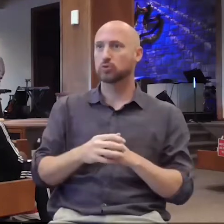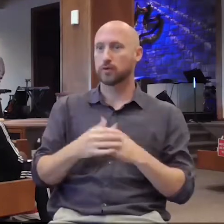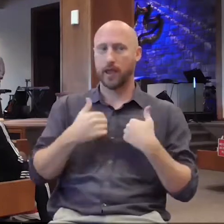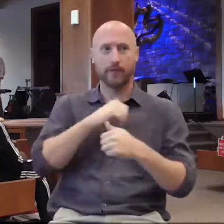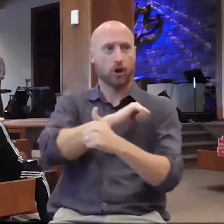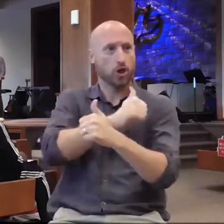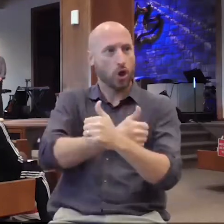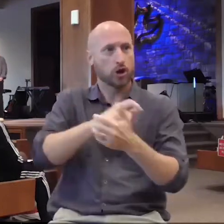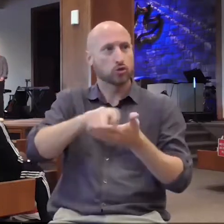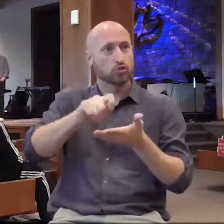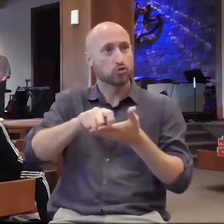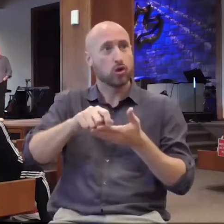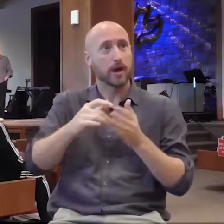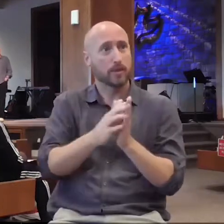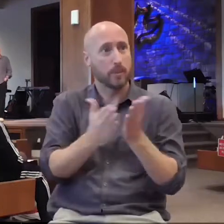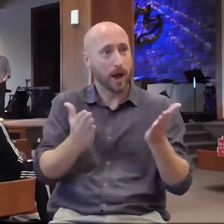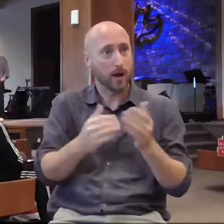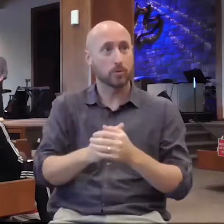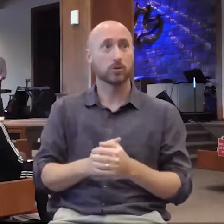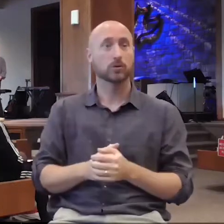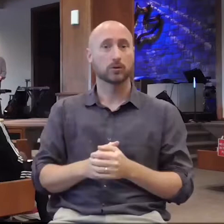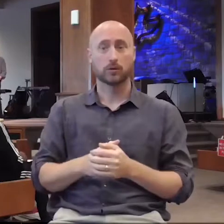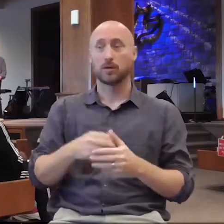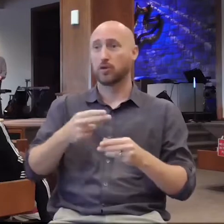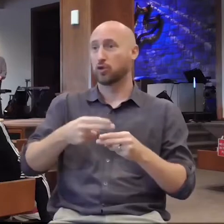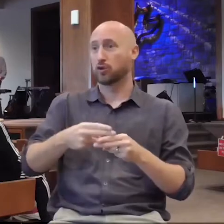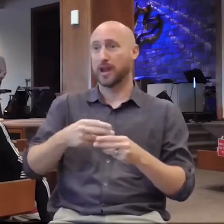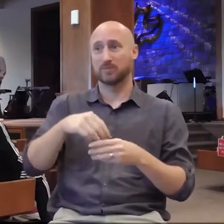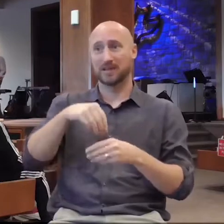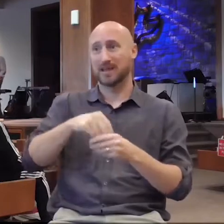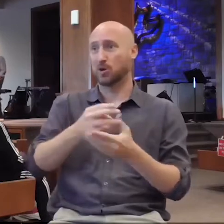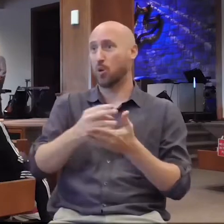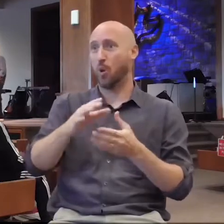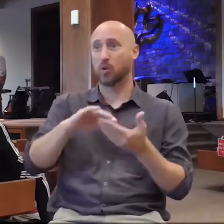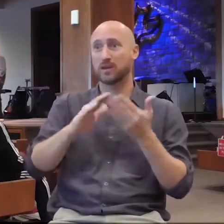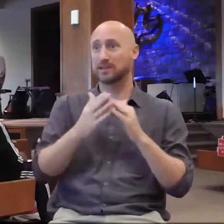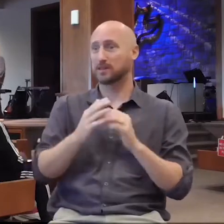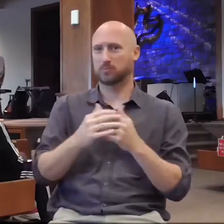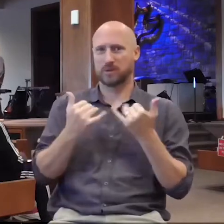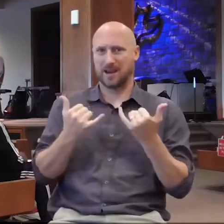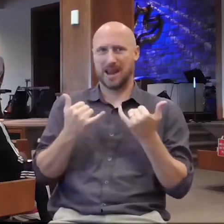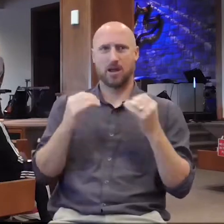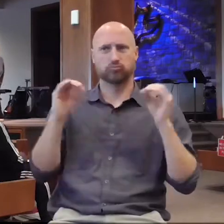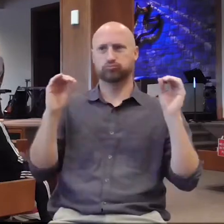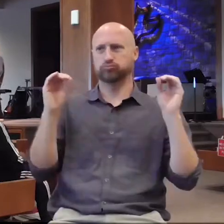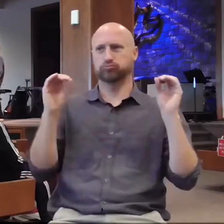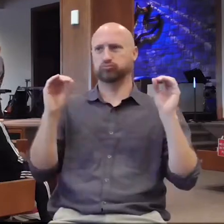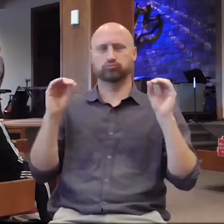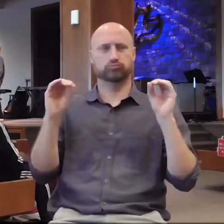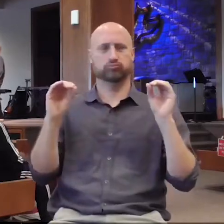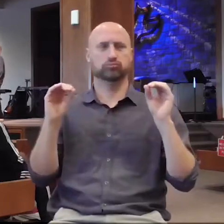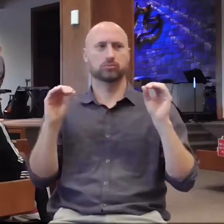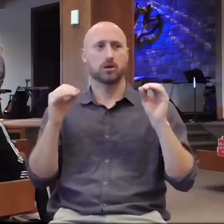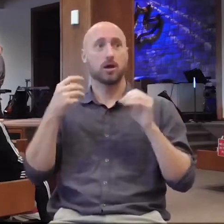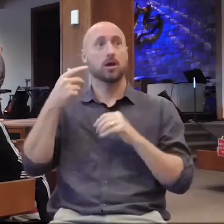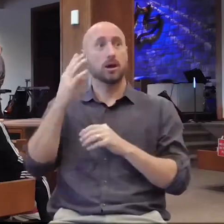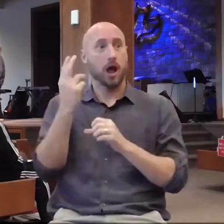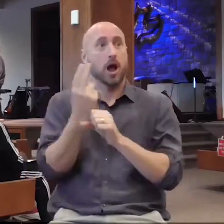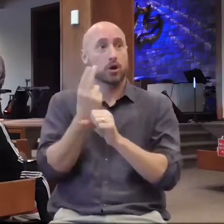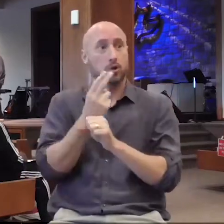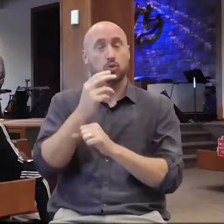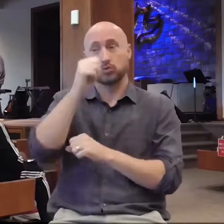And their names are in the 12 foundation stones in the holy city, the New Jerusalem. Ain't none of them around today. God has used men and